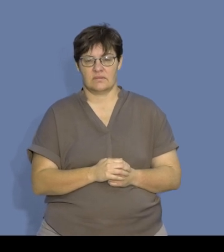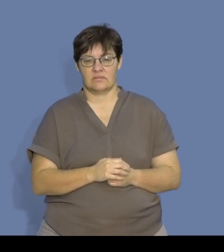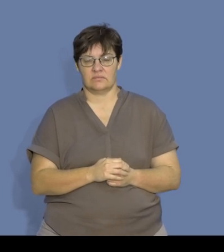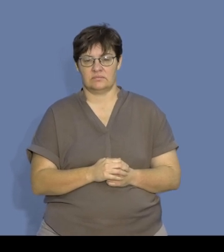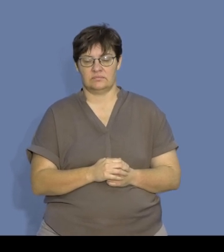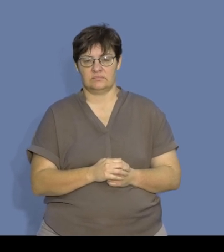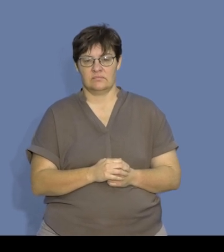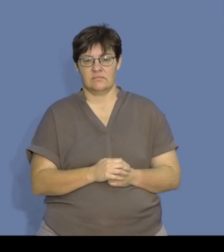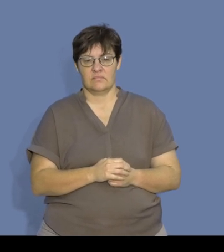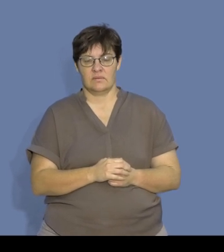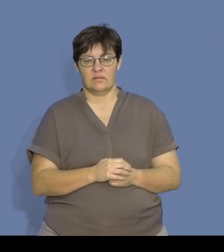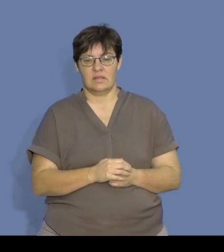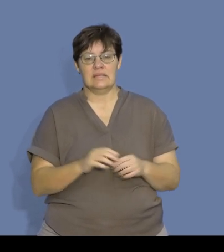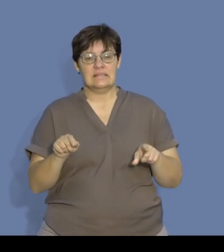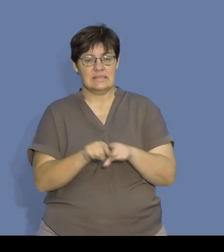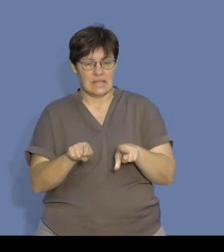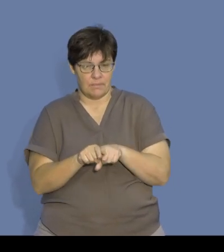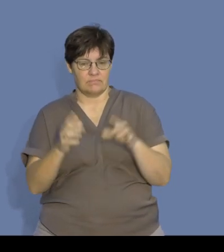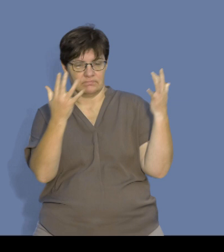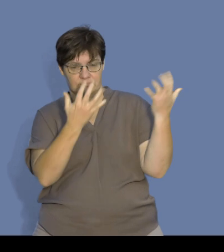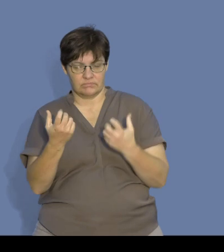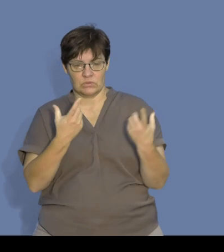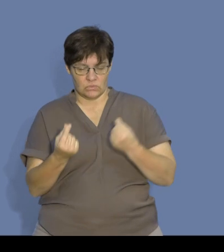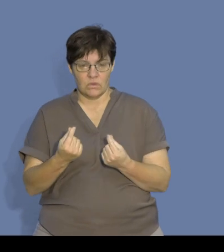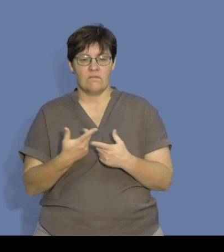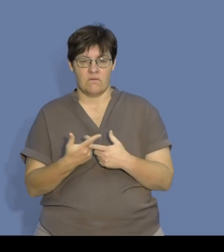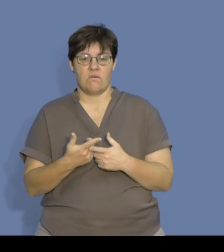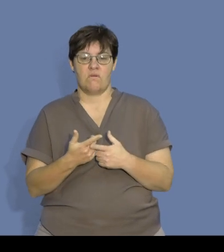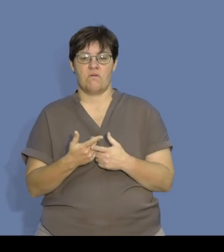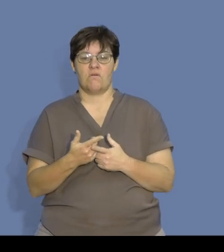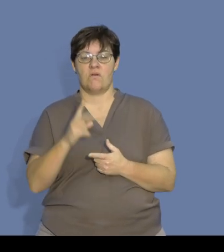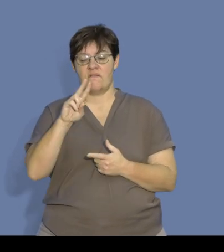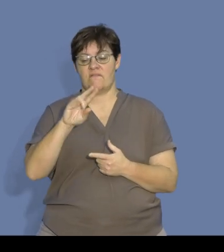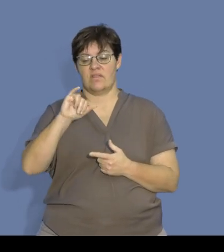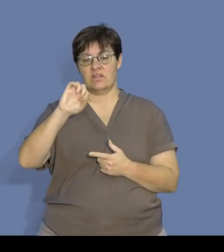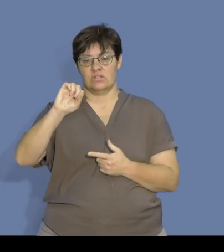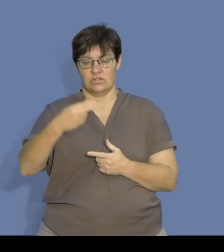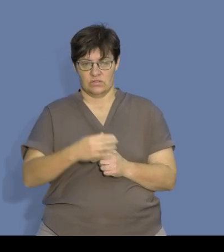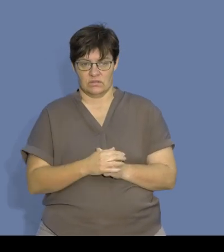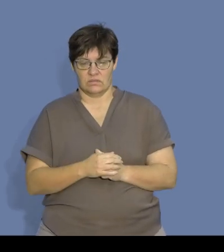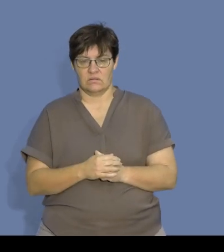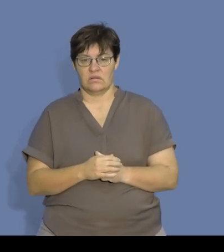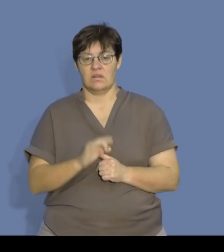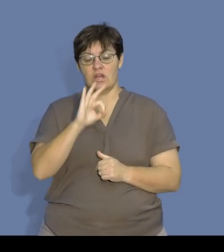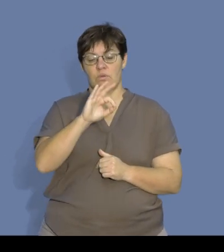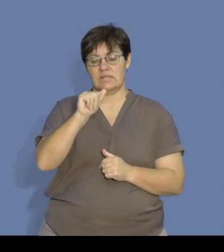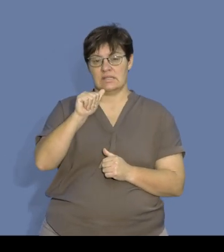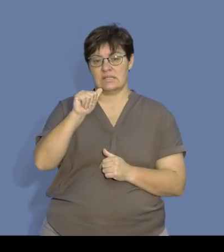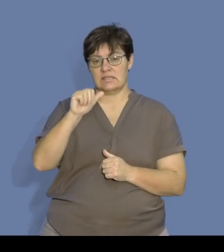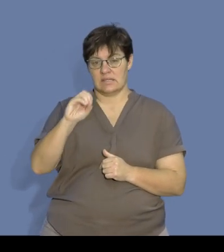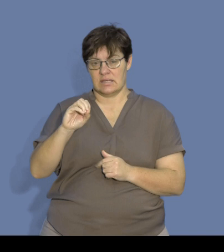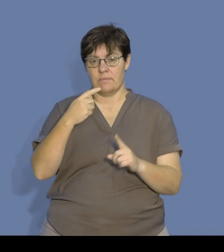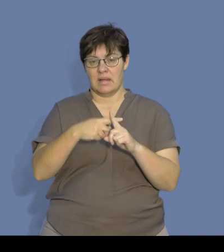437,000. Right, we're going to do the exact same calculation for partner Vish. So we've got